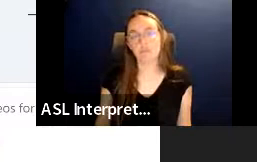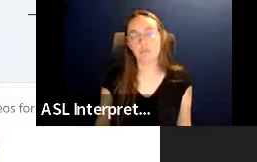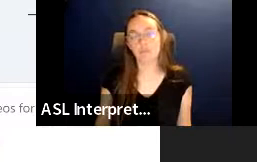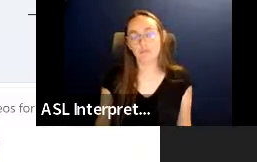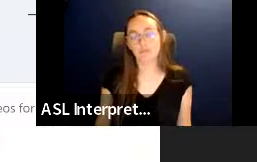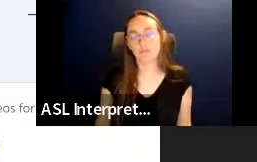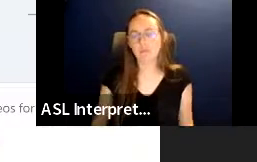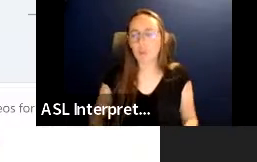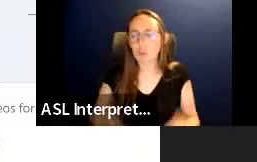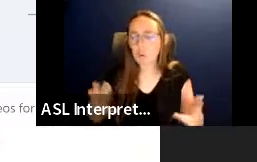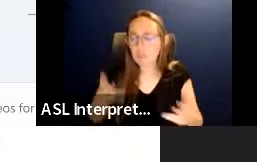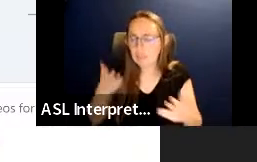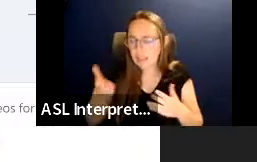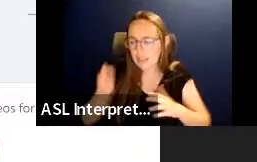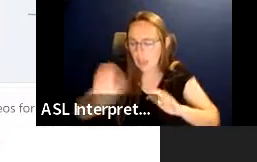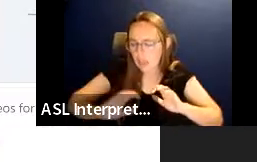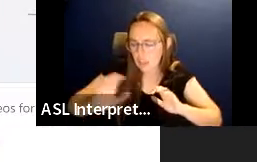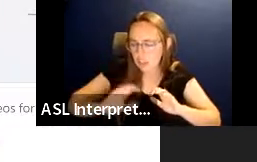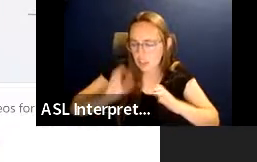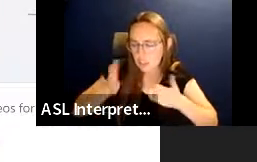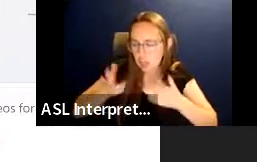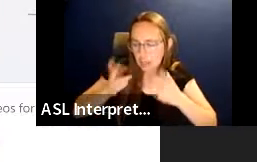What do we got in the chat here?